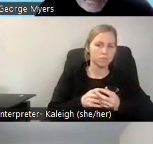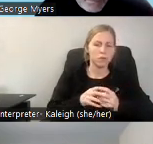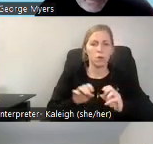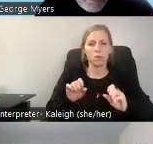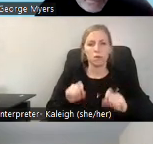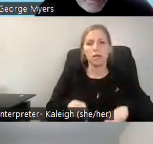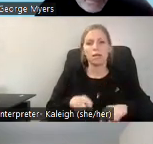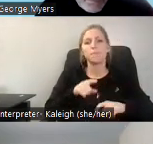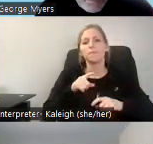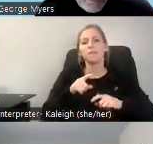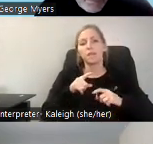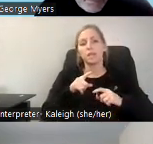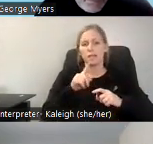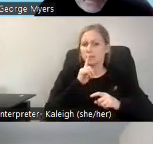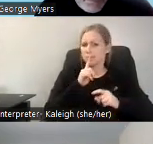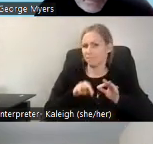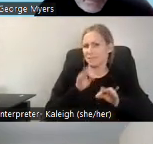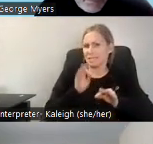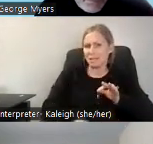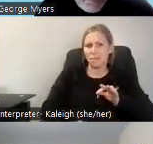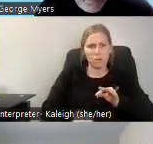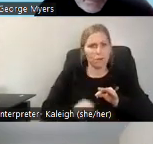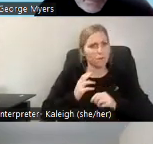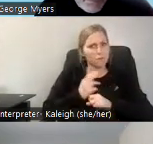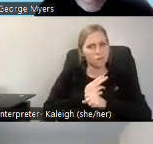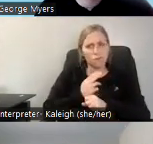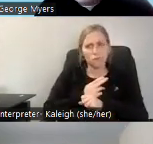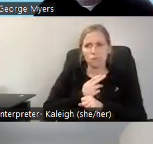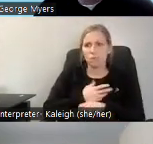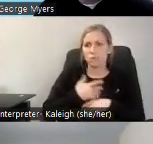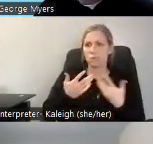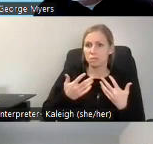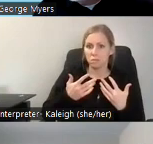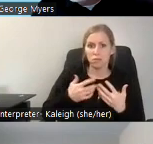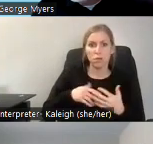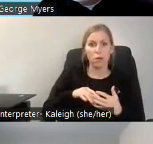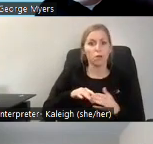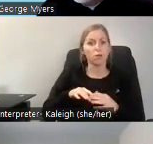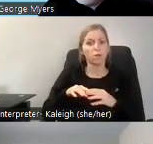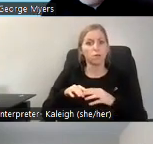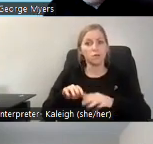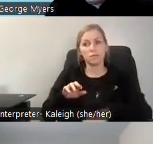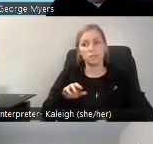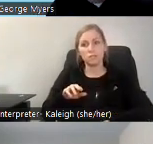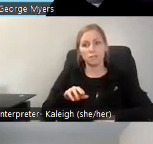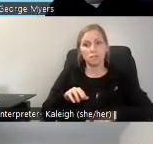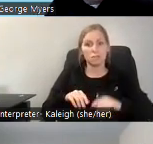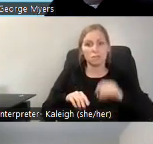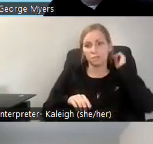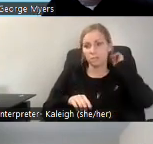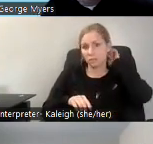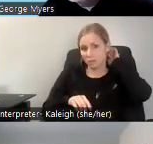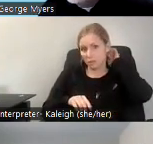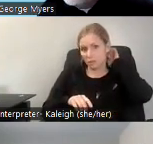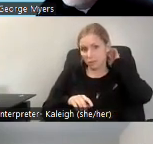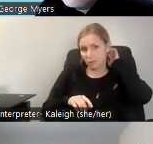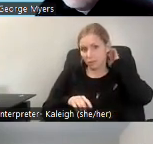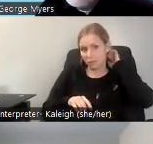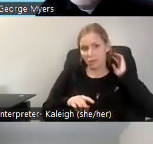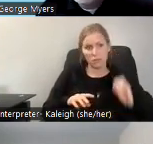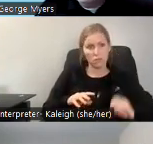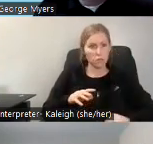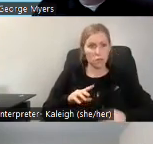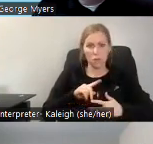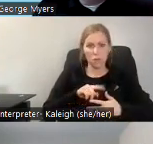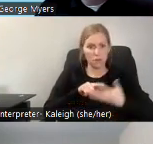very simple to use. You just swipe left or right. There are only 5 tabs you